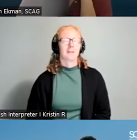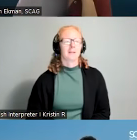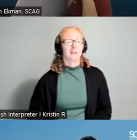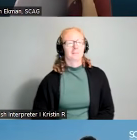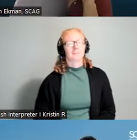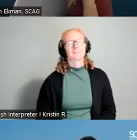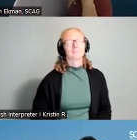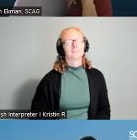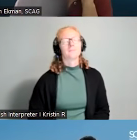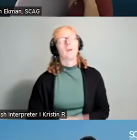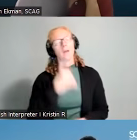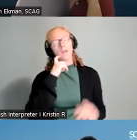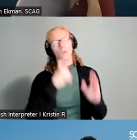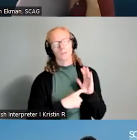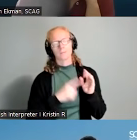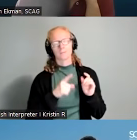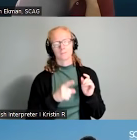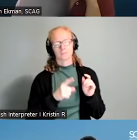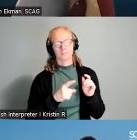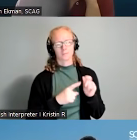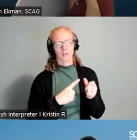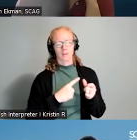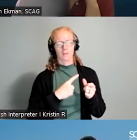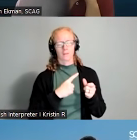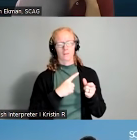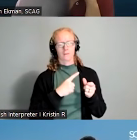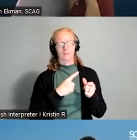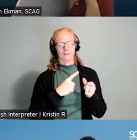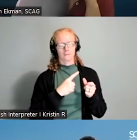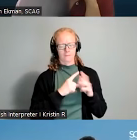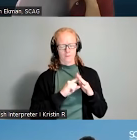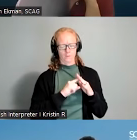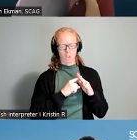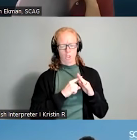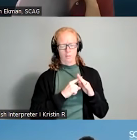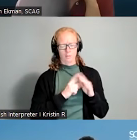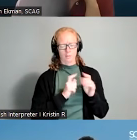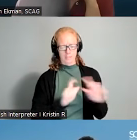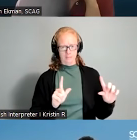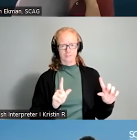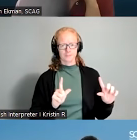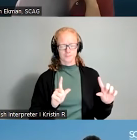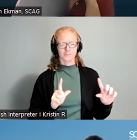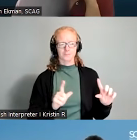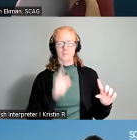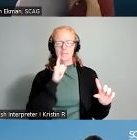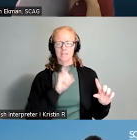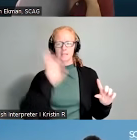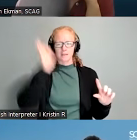I noticed that in the original slide that most of what you had noted was federal